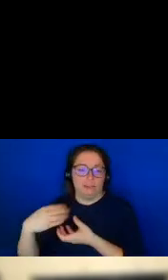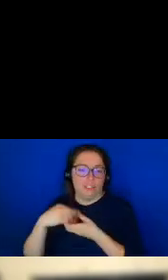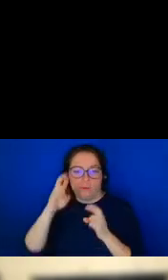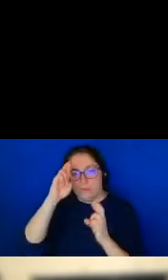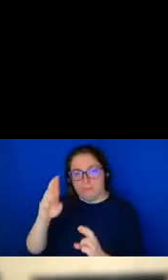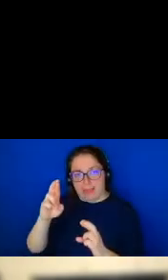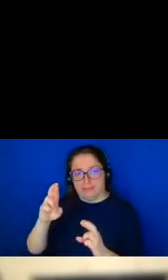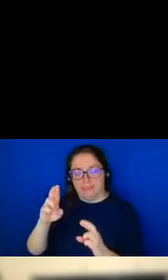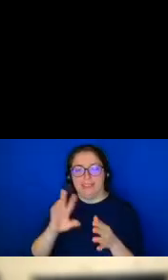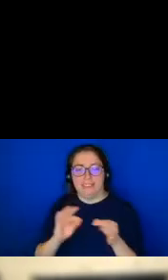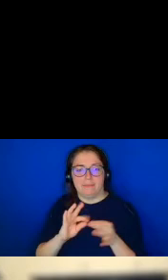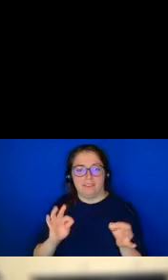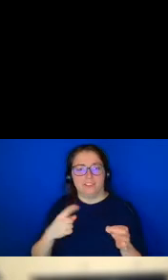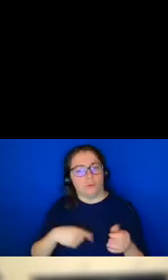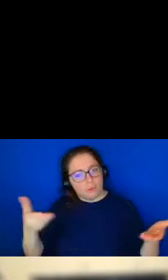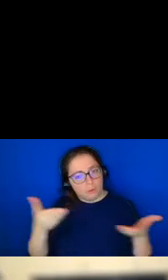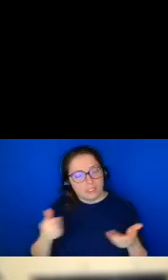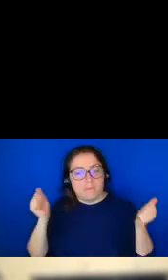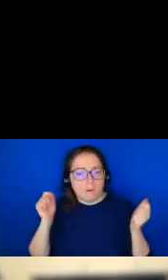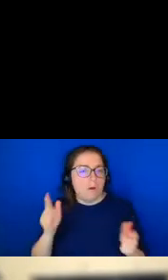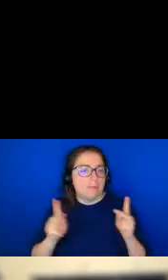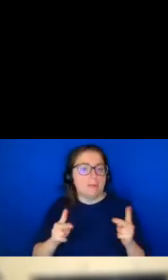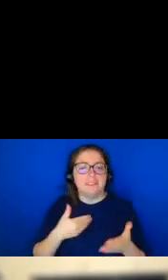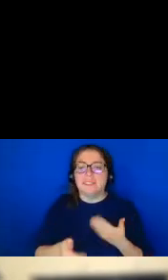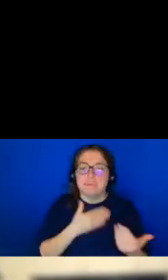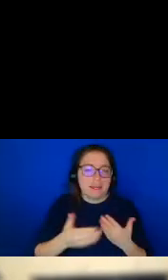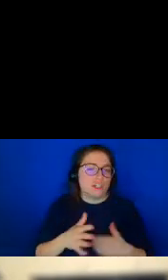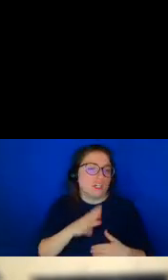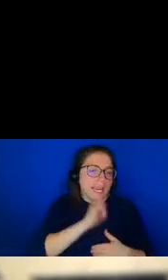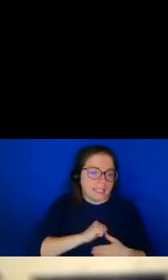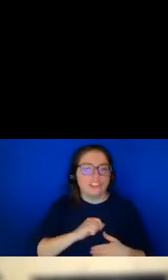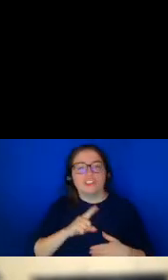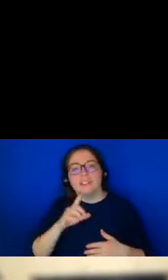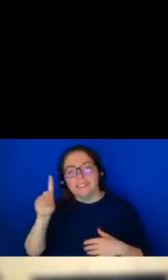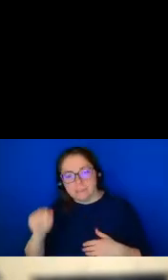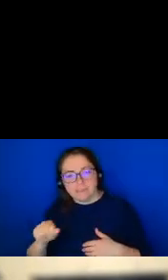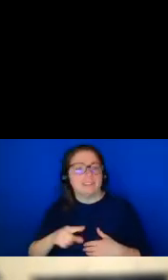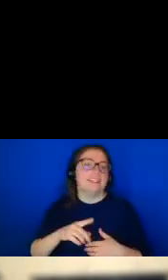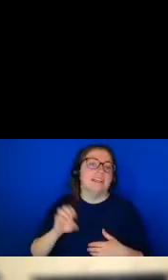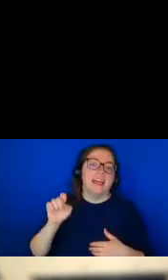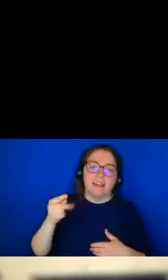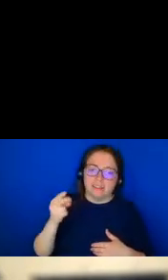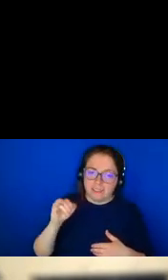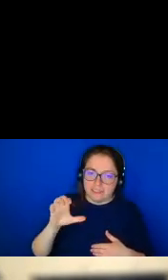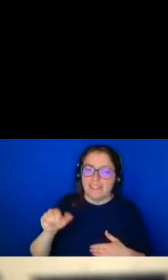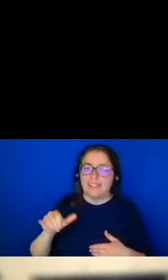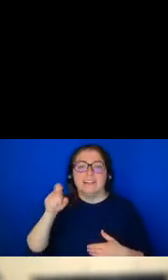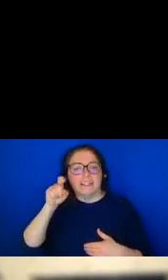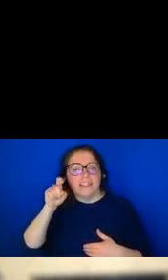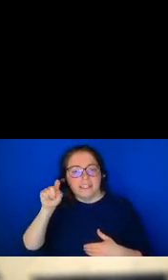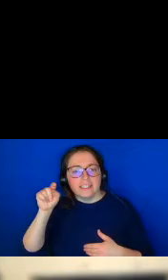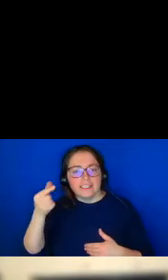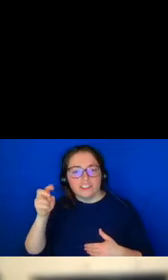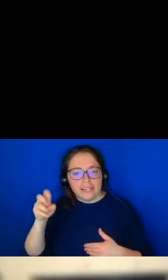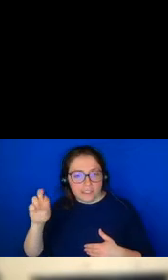all people regardless of race, disability, ethnicity, gender identity, nationality, race, religion, or